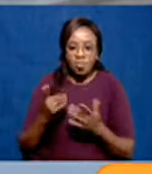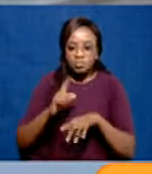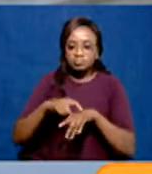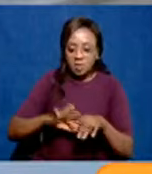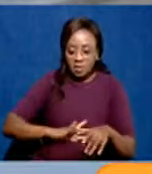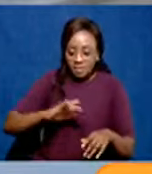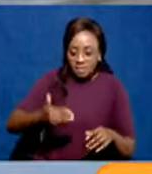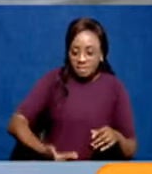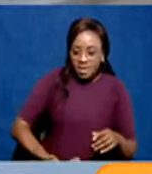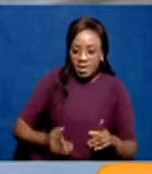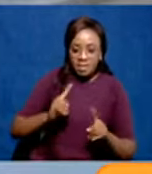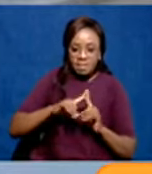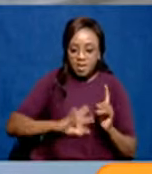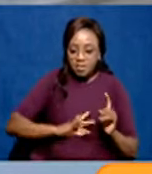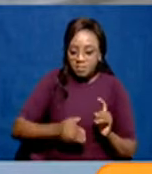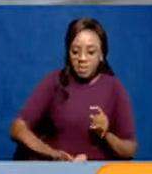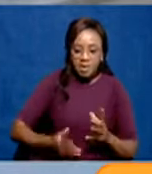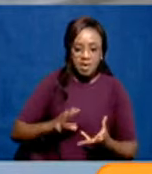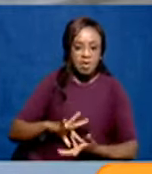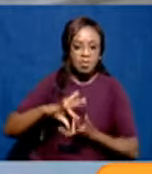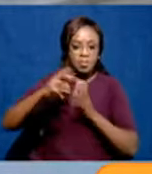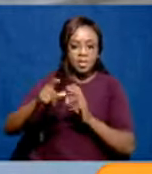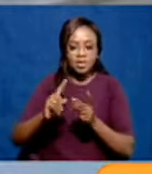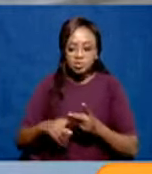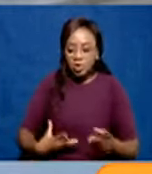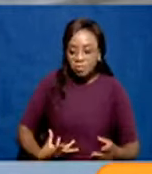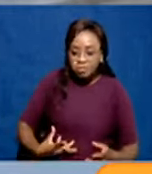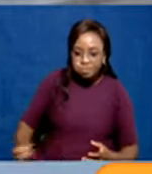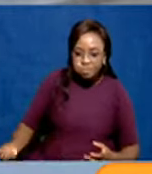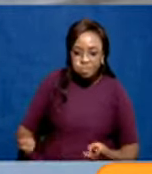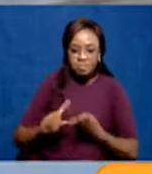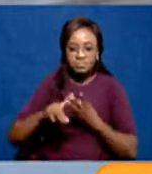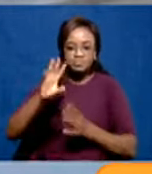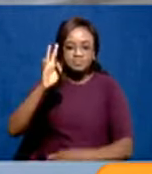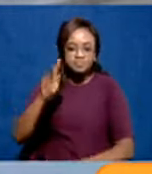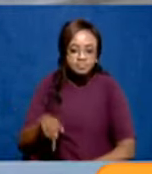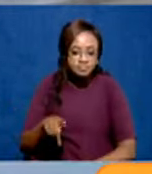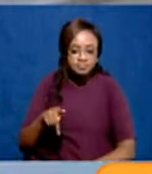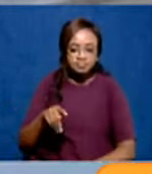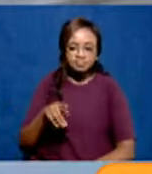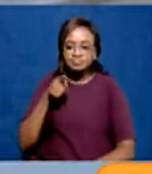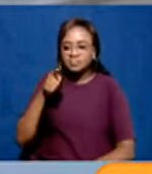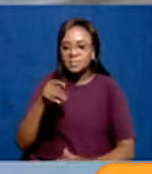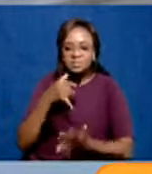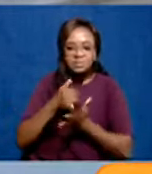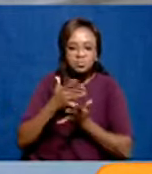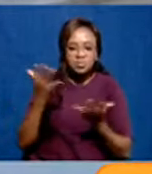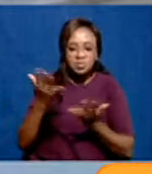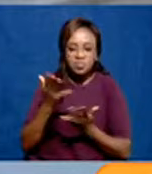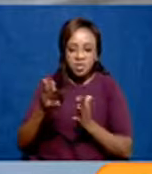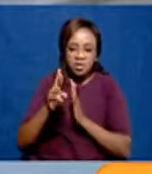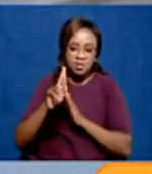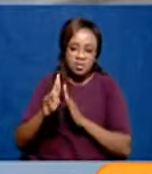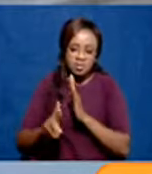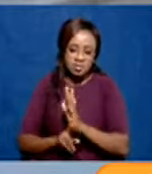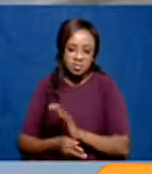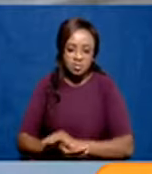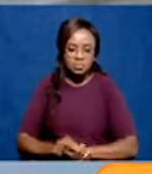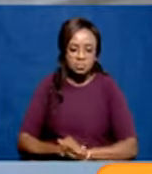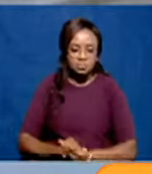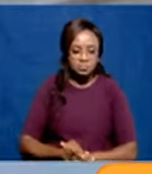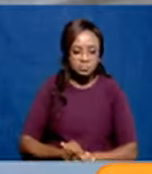pregnancy, safe abortion services, contraception? Where is that provided in the regulation? Okay, Dr.